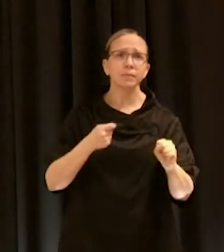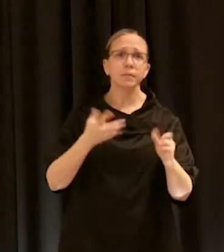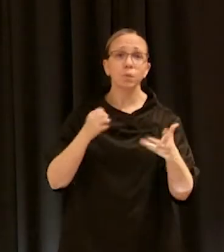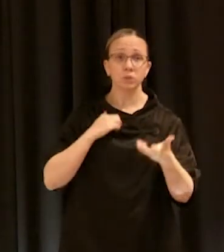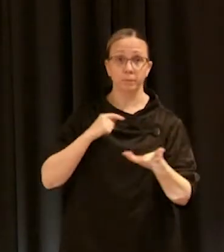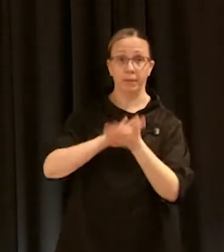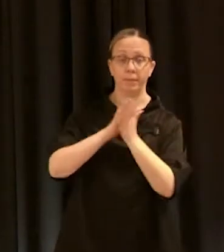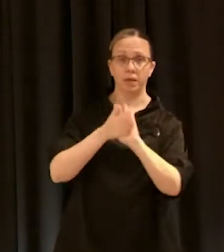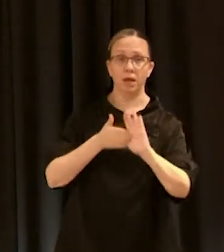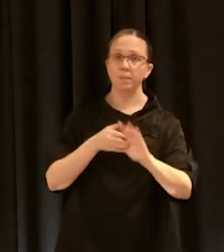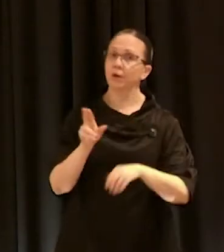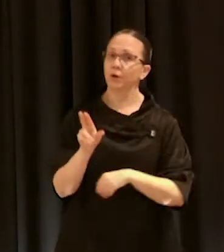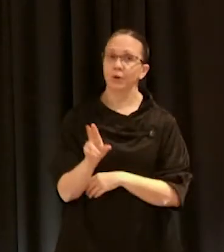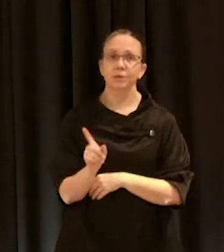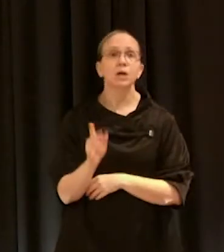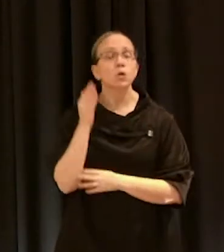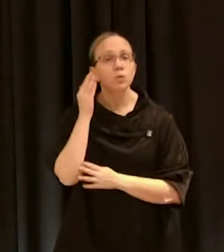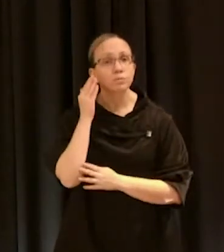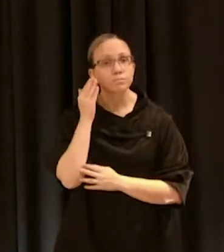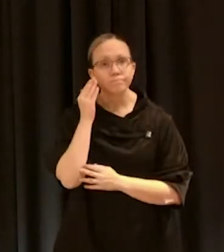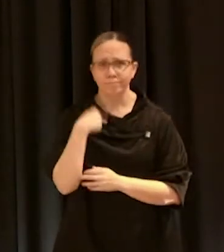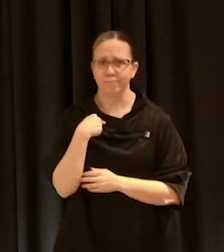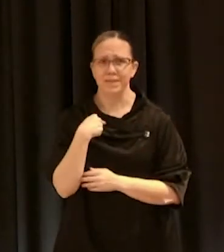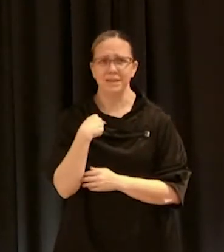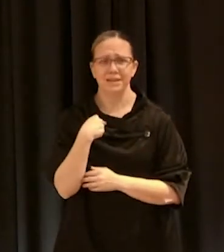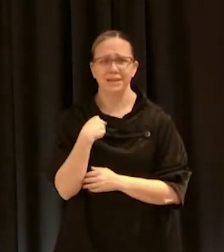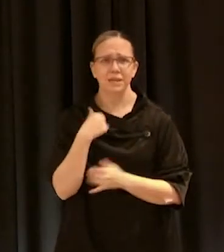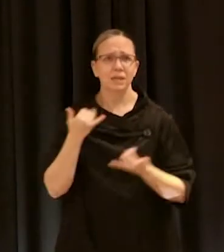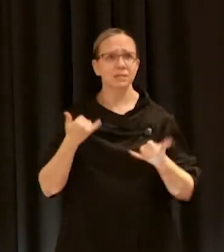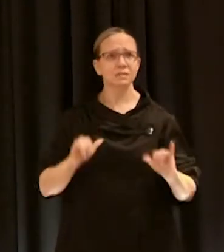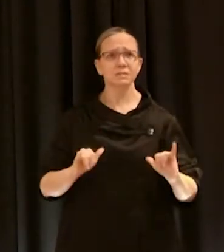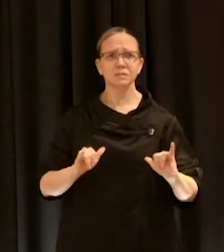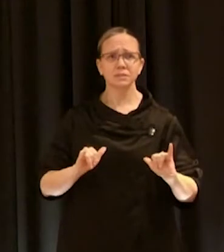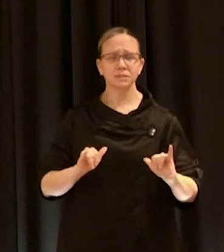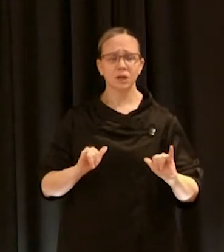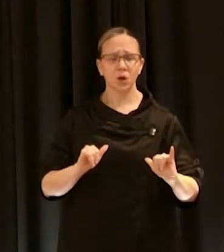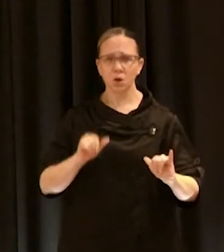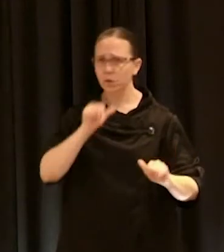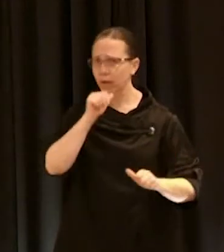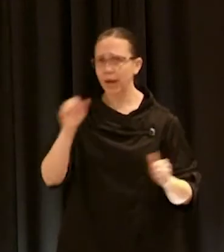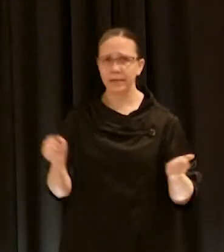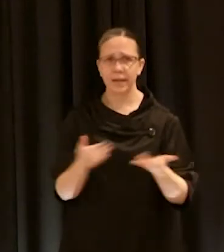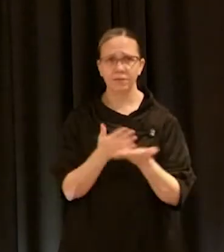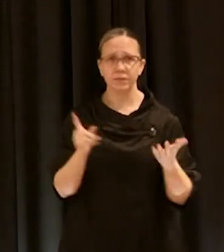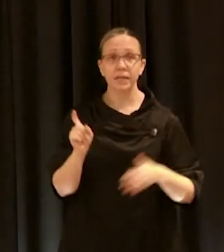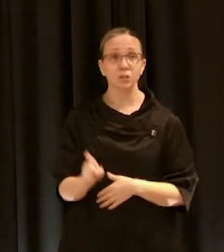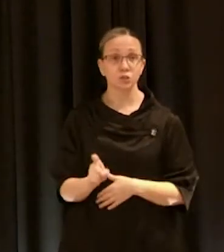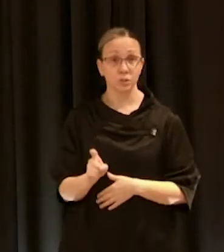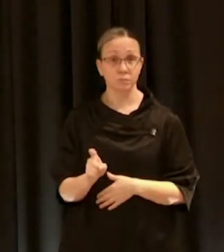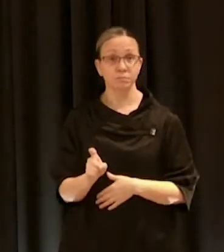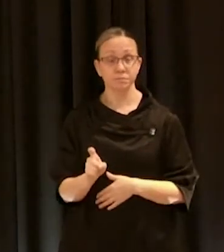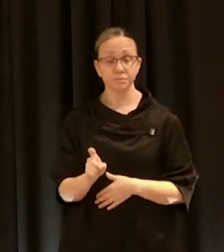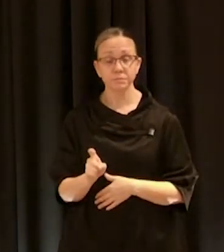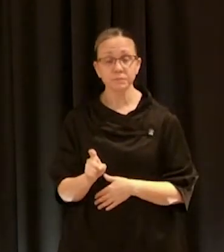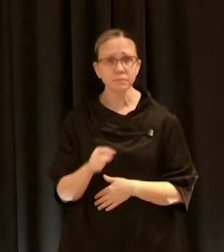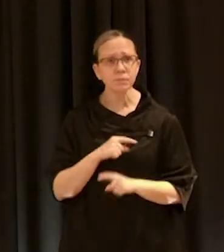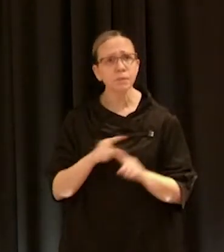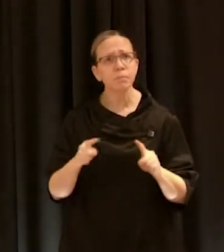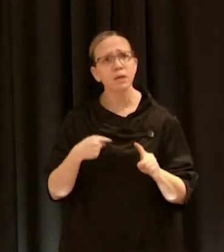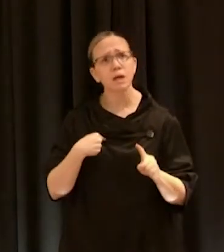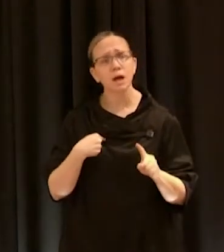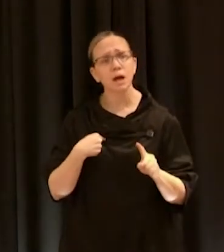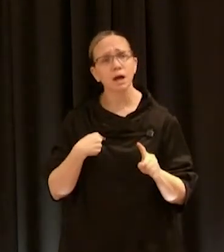me to be. No, dear brothers, I am still not all I should be. This is Paul talking. But I